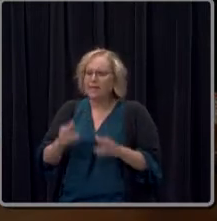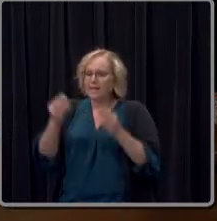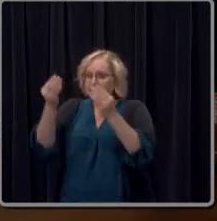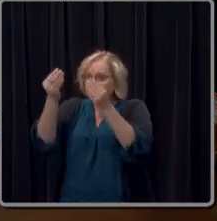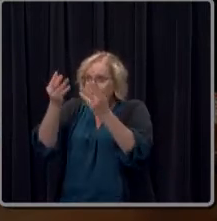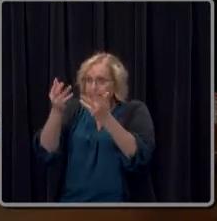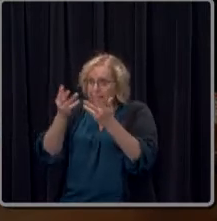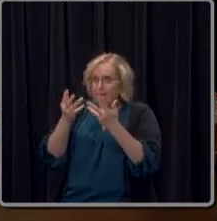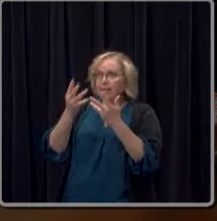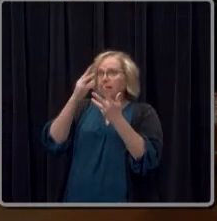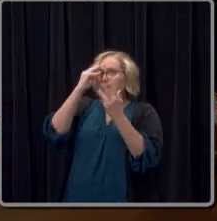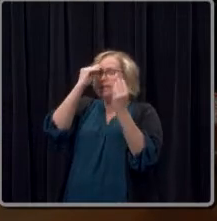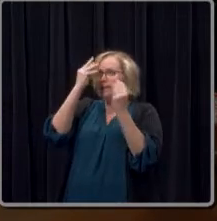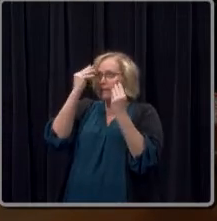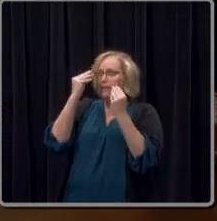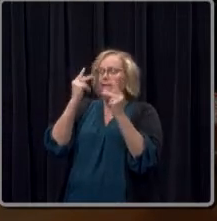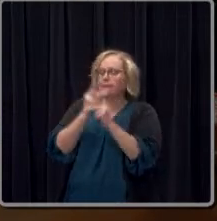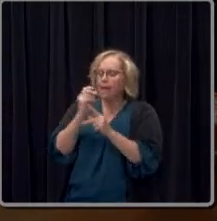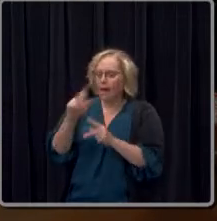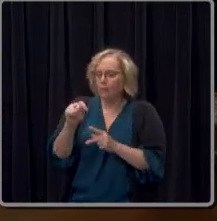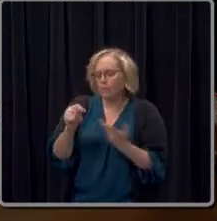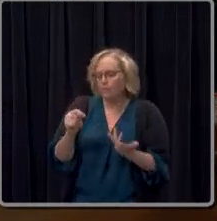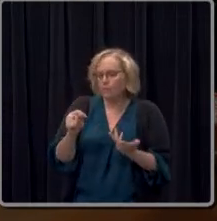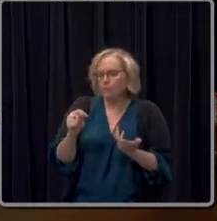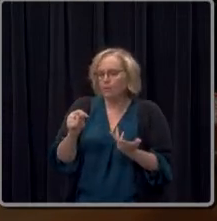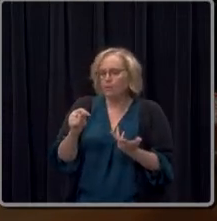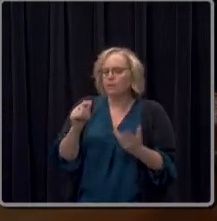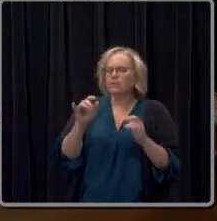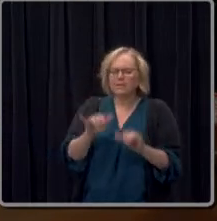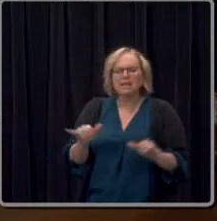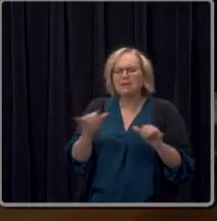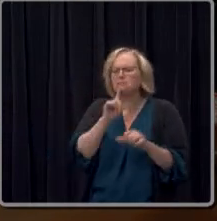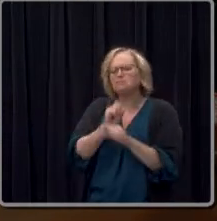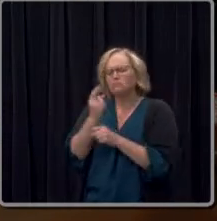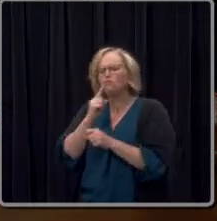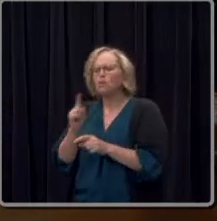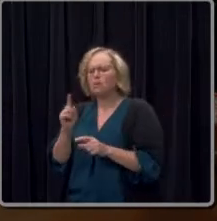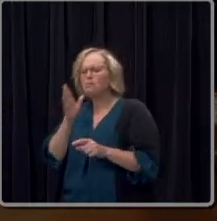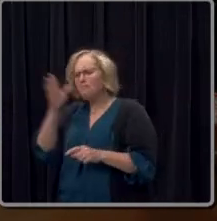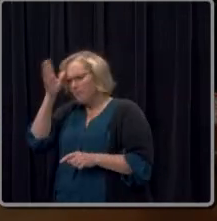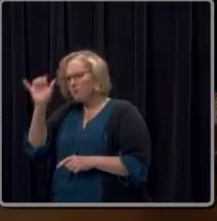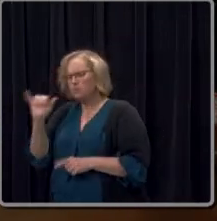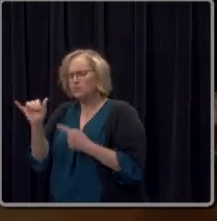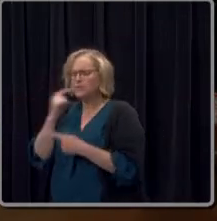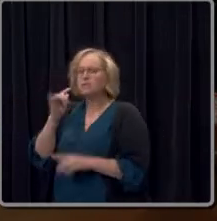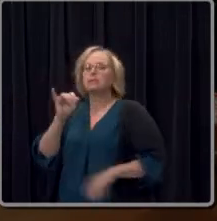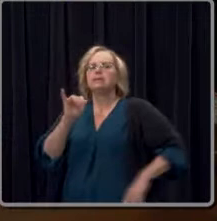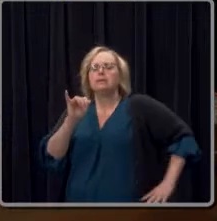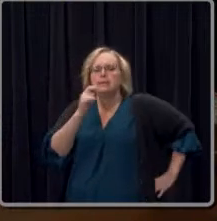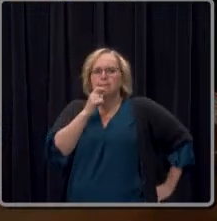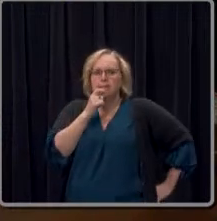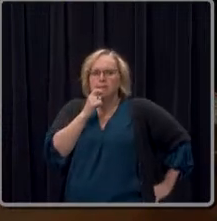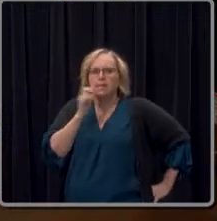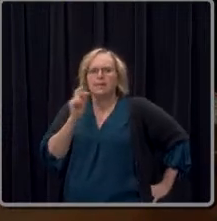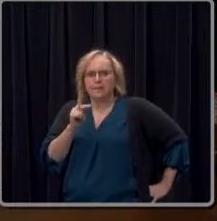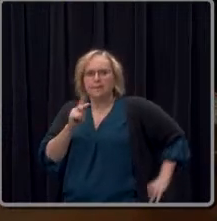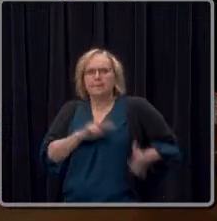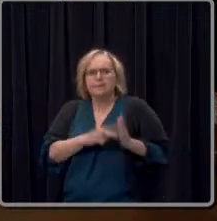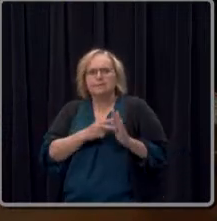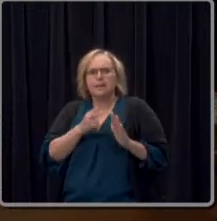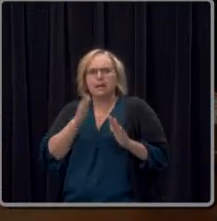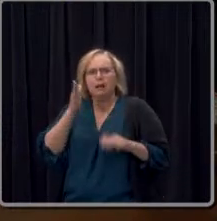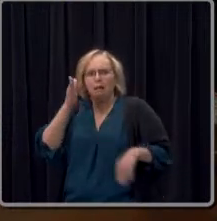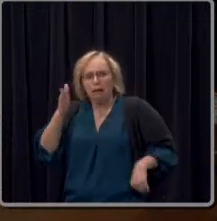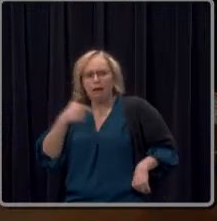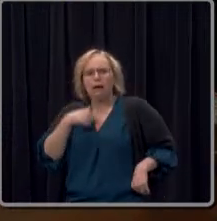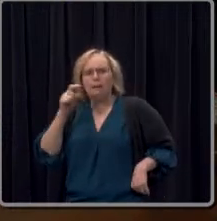do they figure out, right? And I think the same thing would be true for the parents, is that, okay, I have to find new childcare. I have